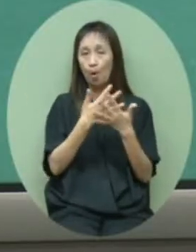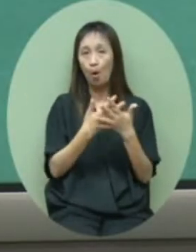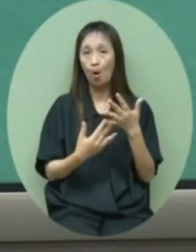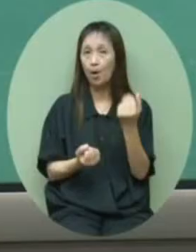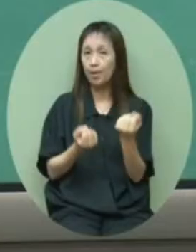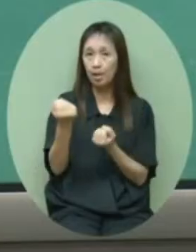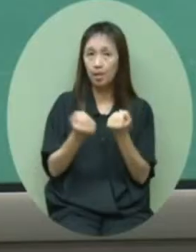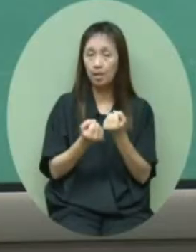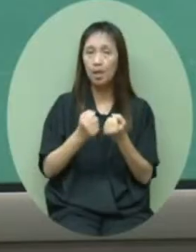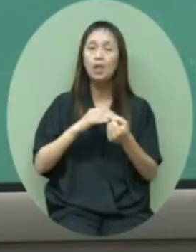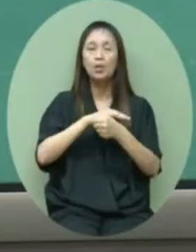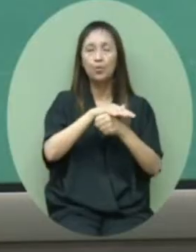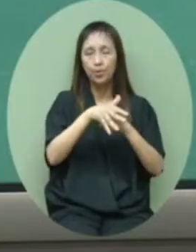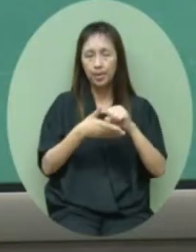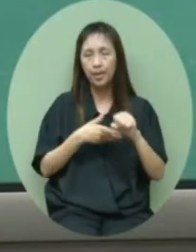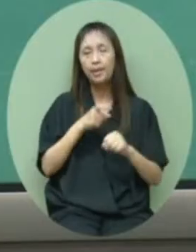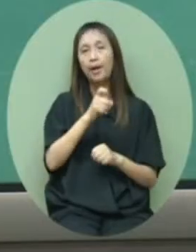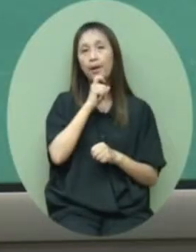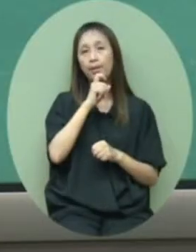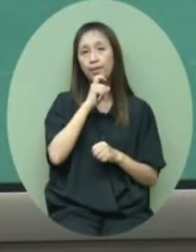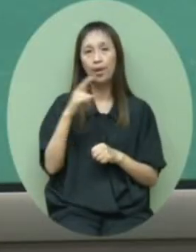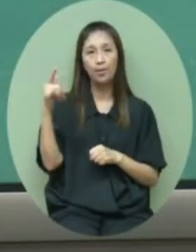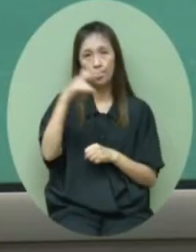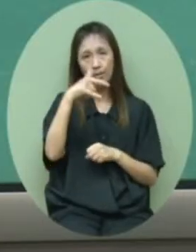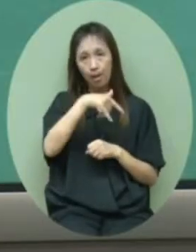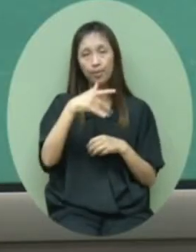taxis need to remain, but then